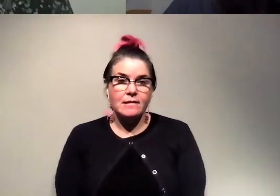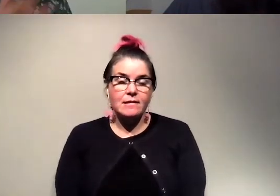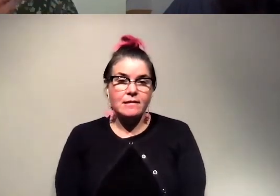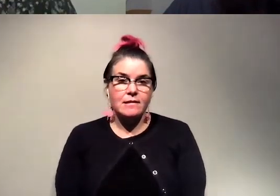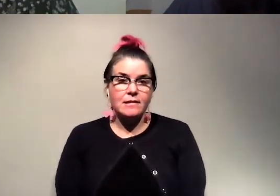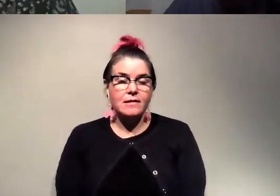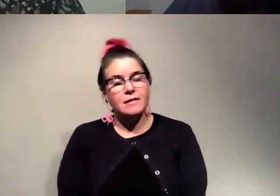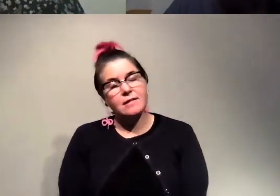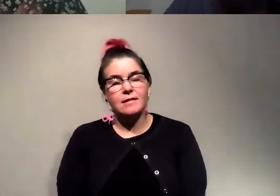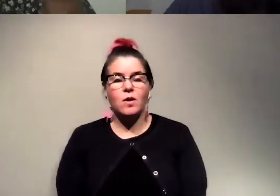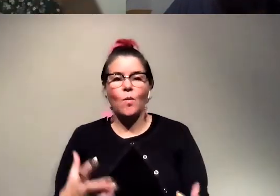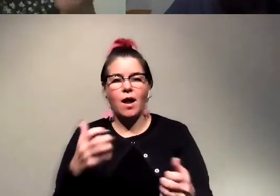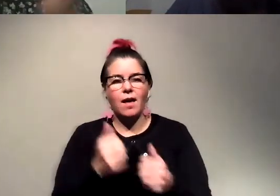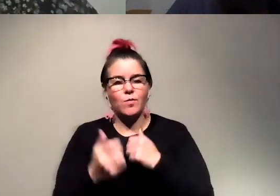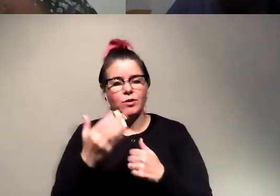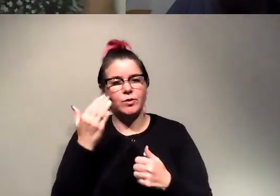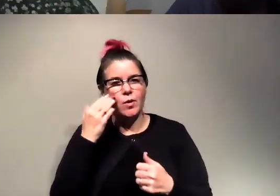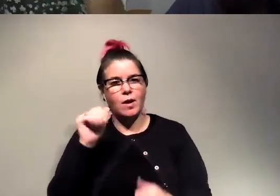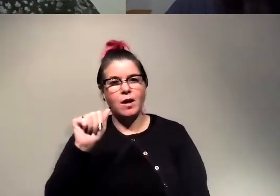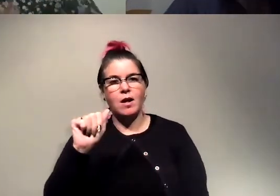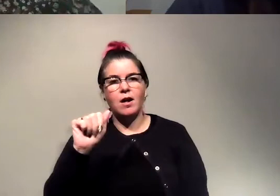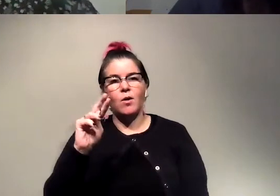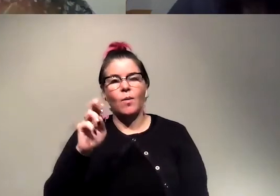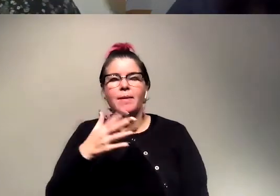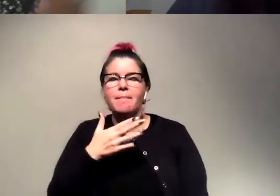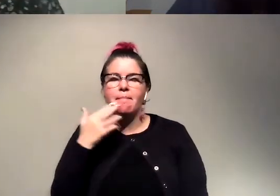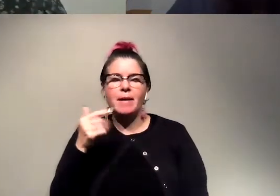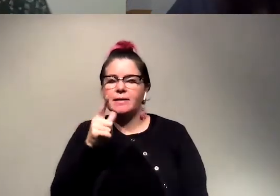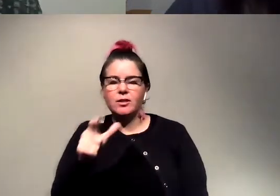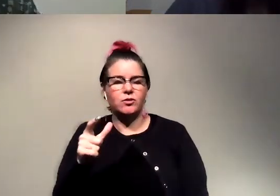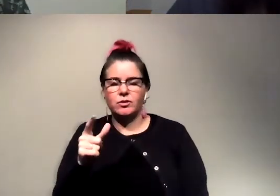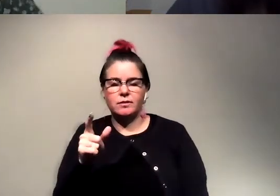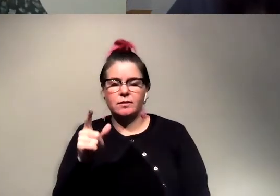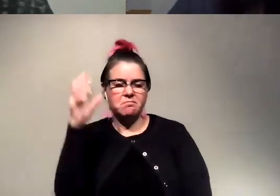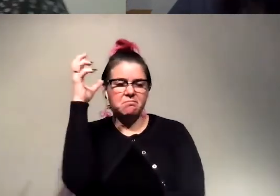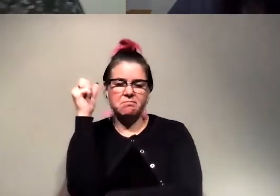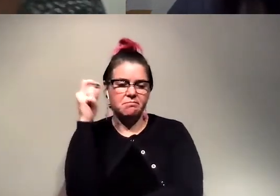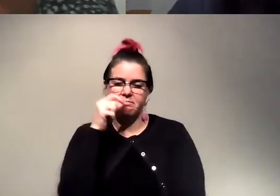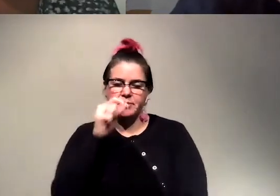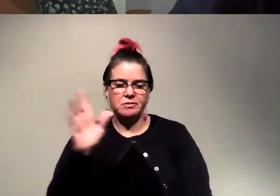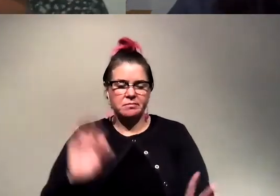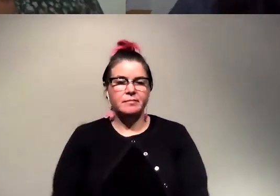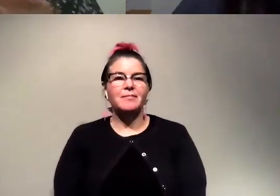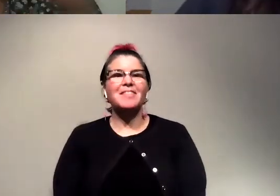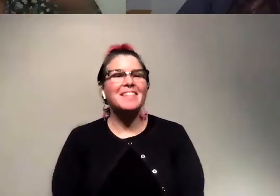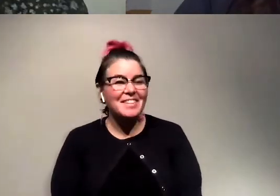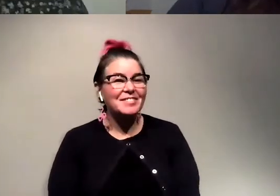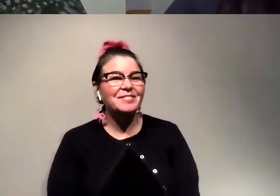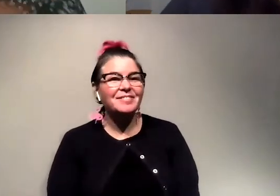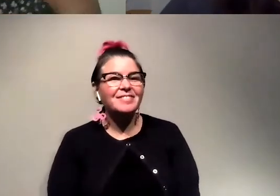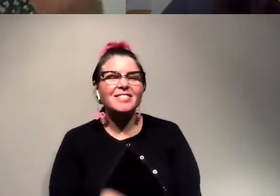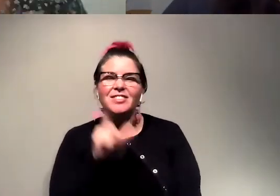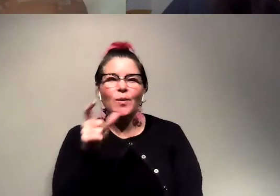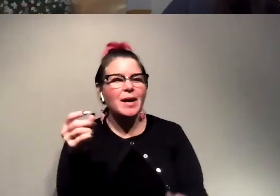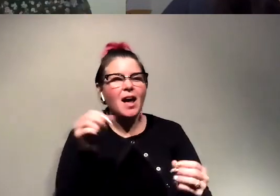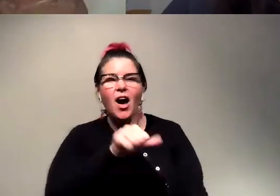I want everybody to know that anoles are the best lizards, point blank, period. That's it. Great. Okay. Sounds You don't need any other lizard